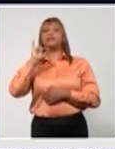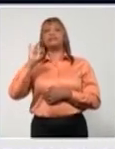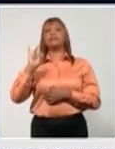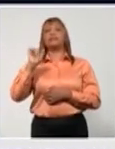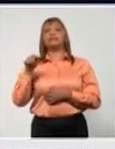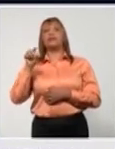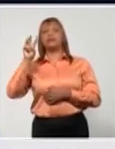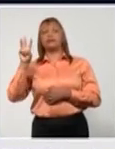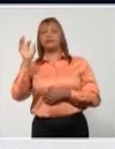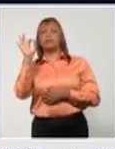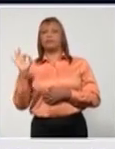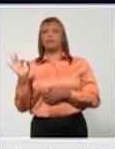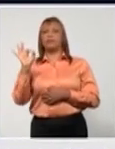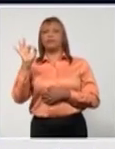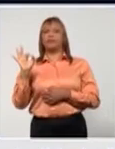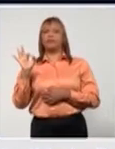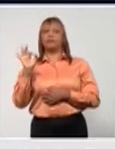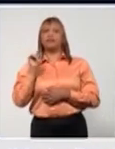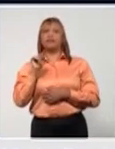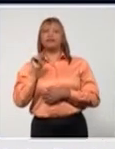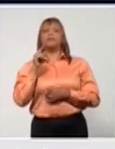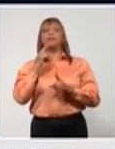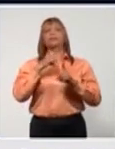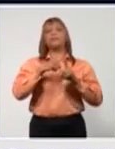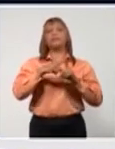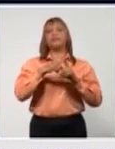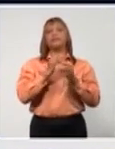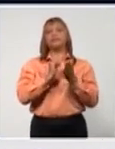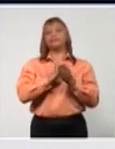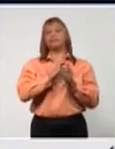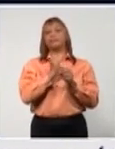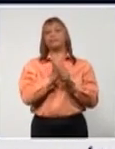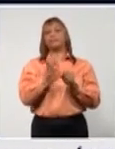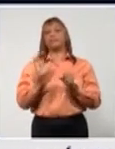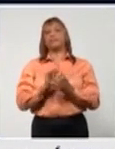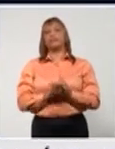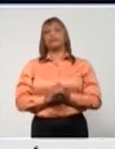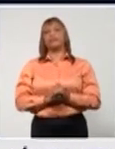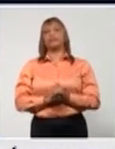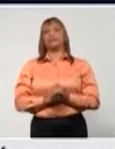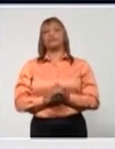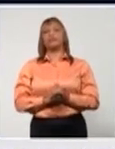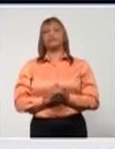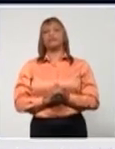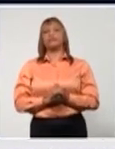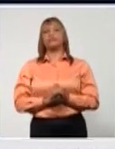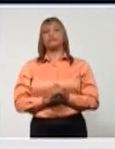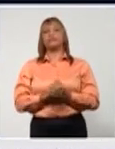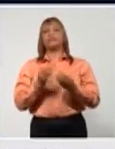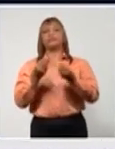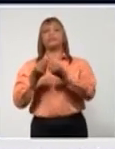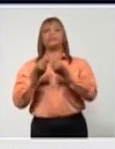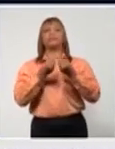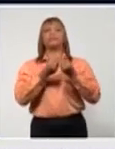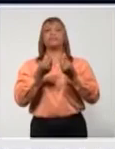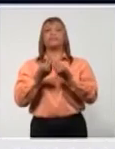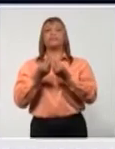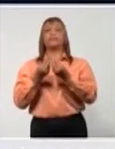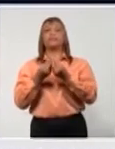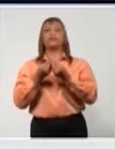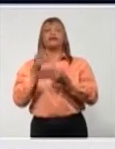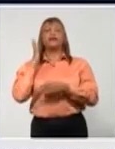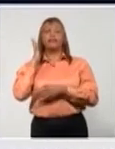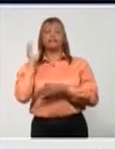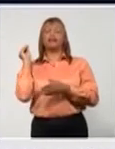2,123, or 88.3% of all cases. This is an important risk group, which is why we continue to work to detect and